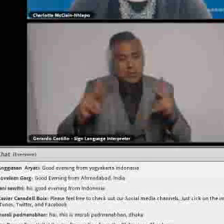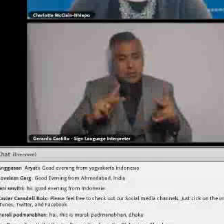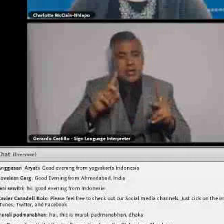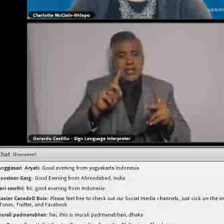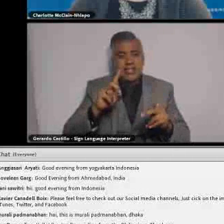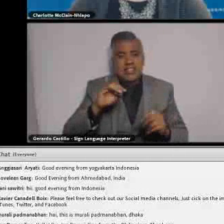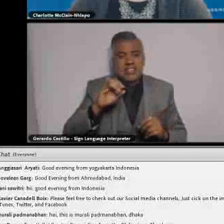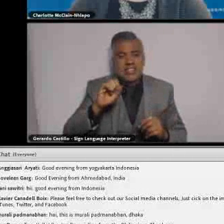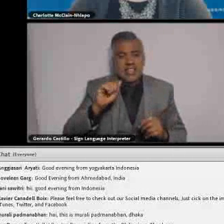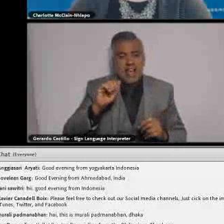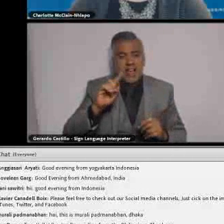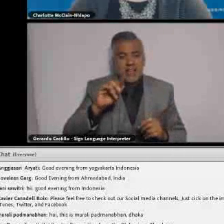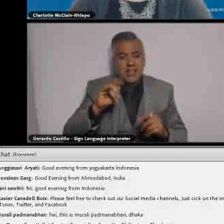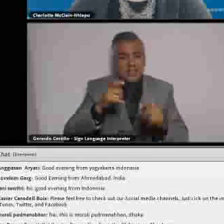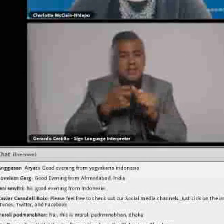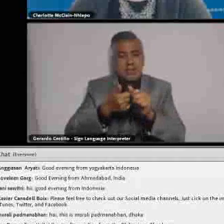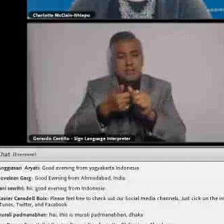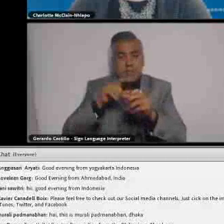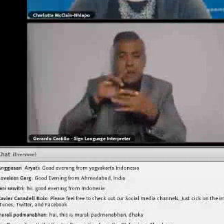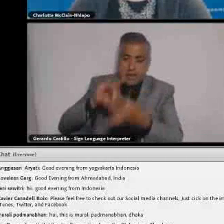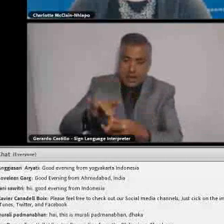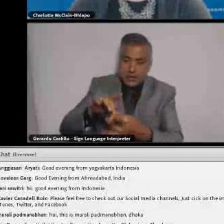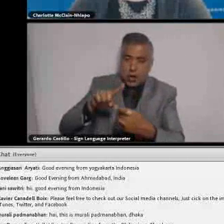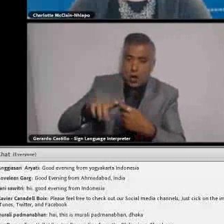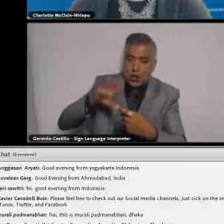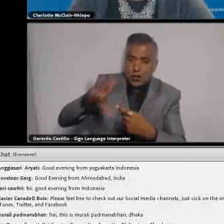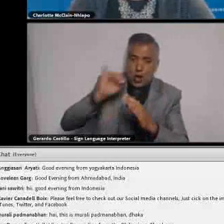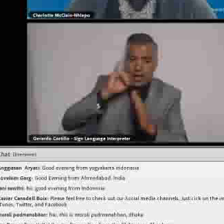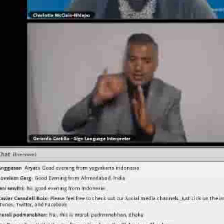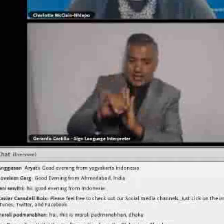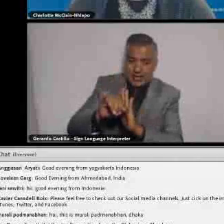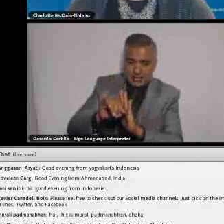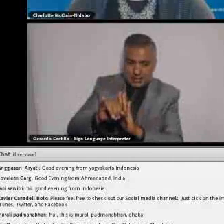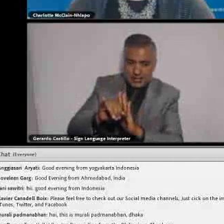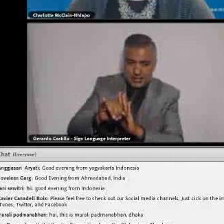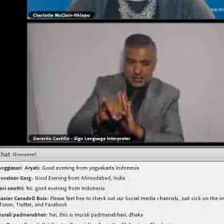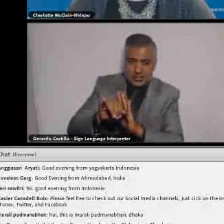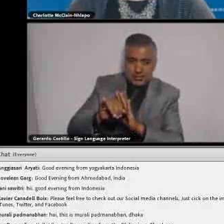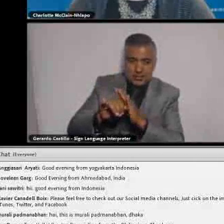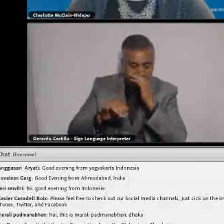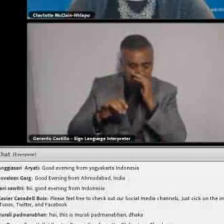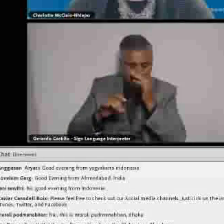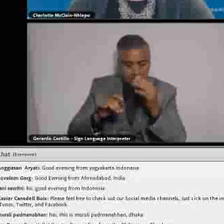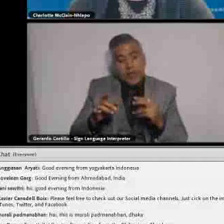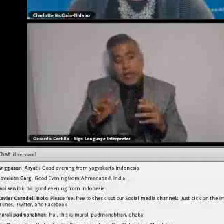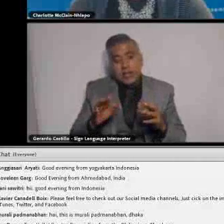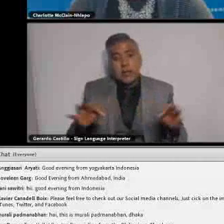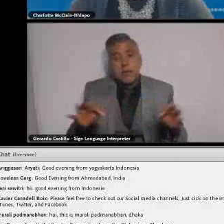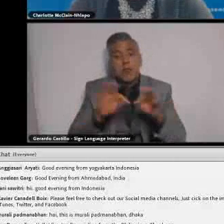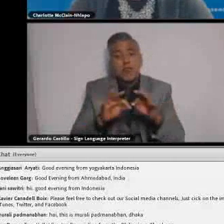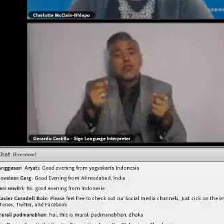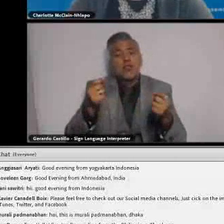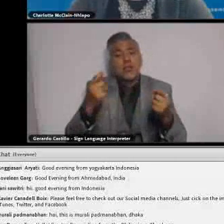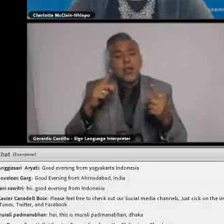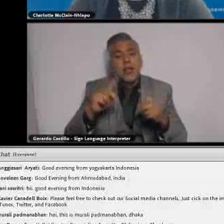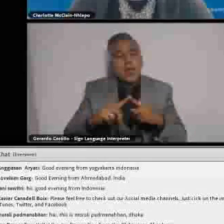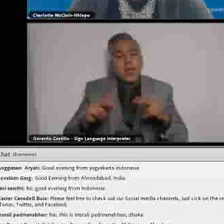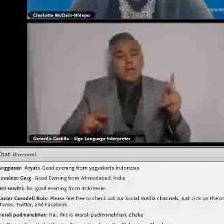their identity, and that's the key to take part in society. So now it's also important to understand that people